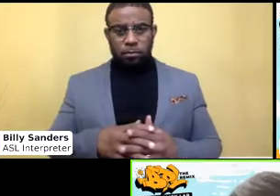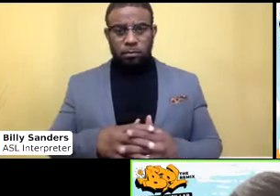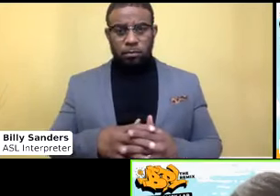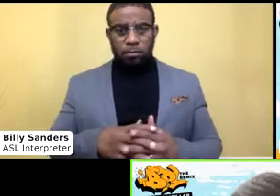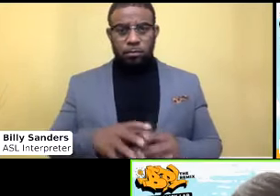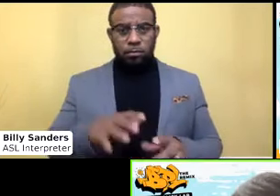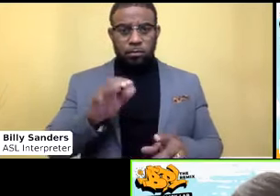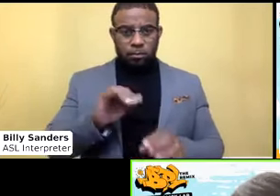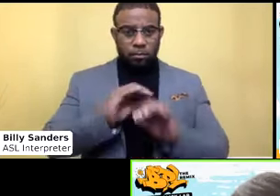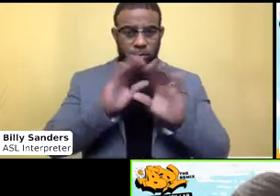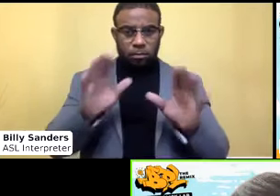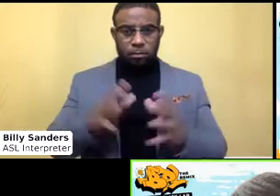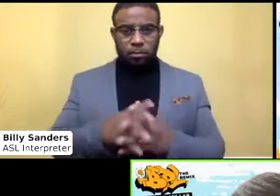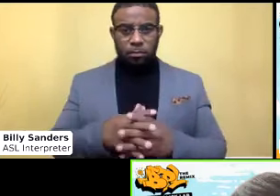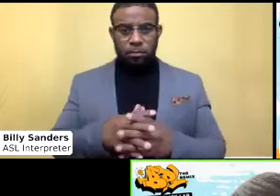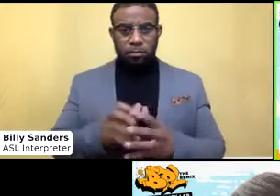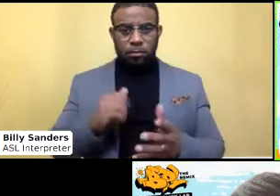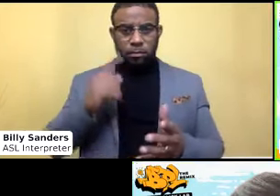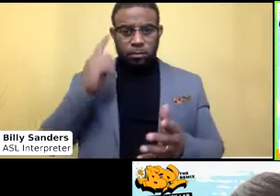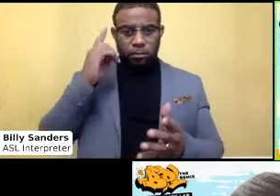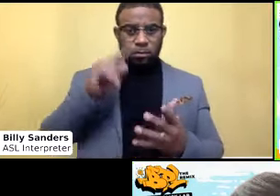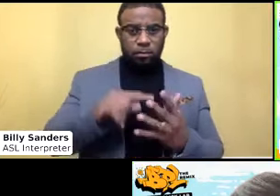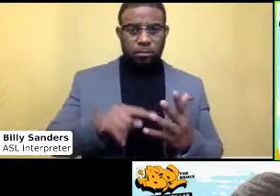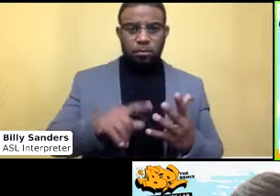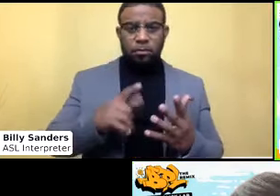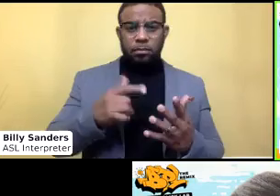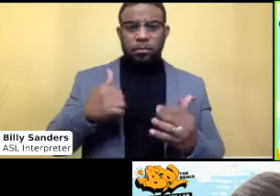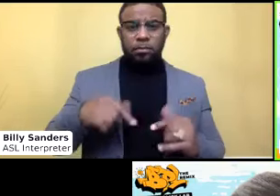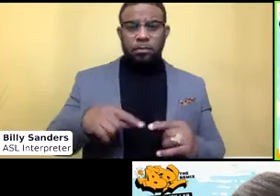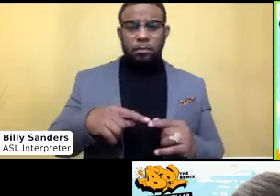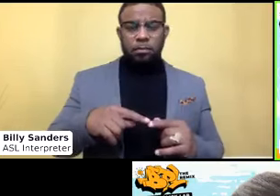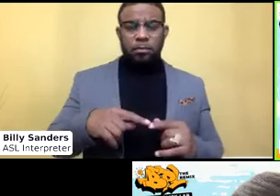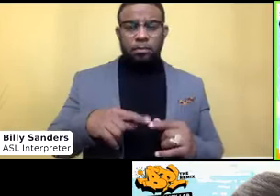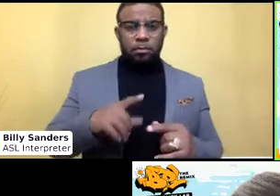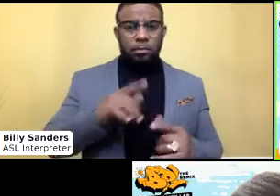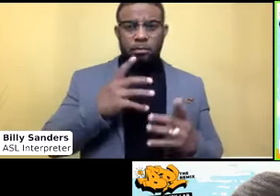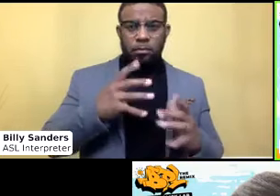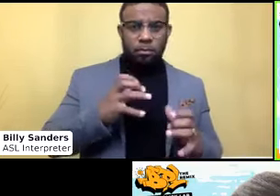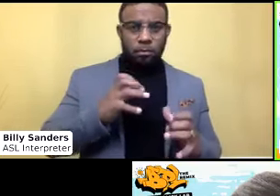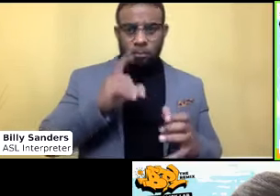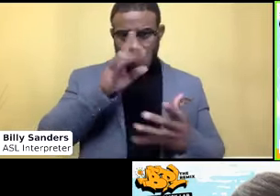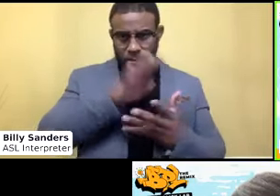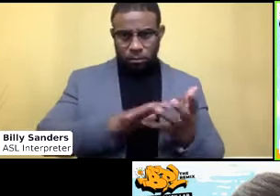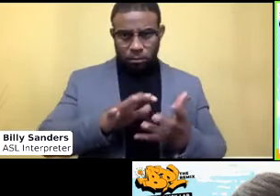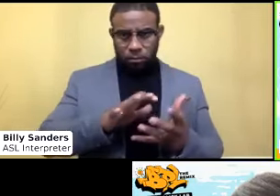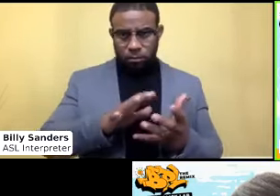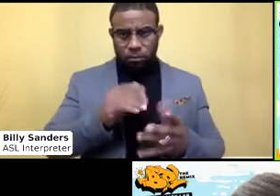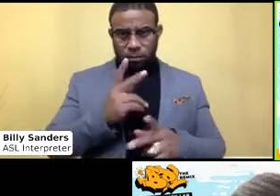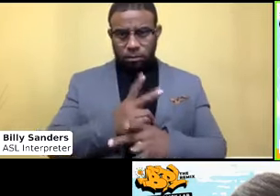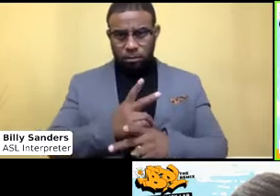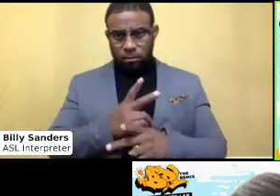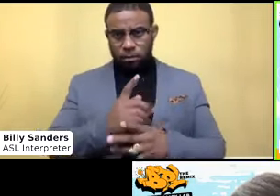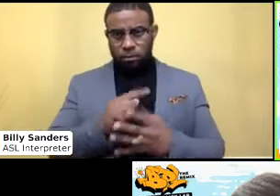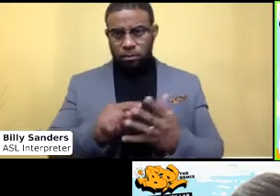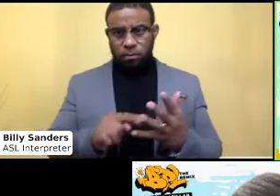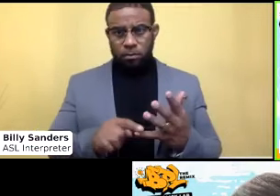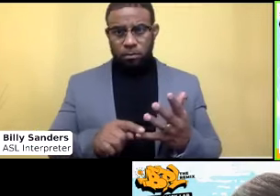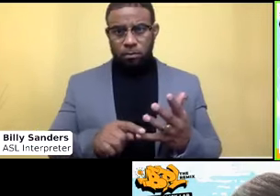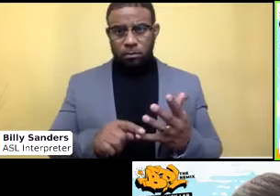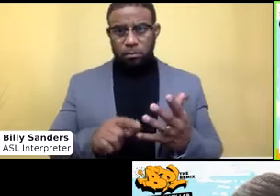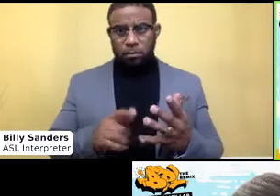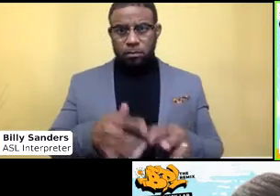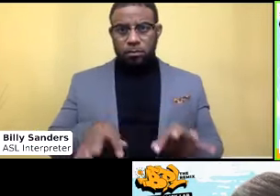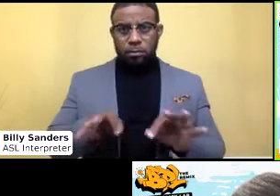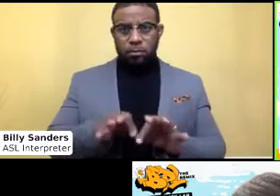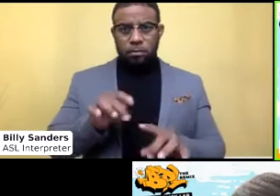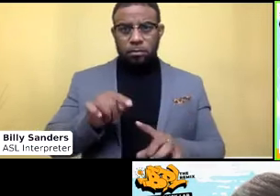that's clear. But I think what we don't want to confuse and keep the essence